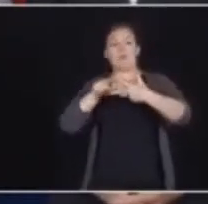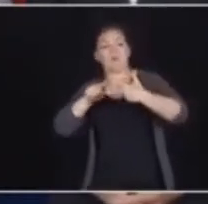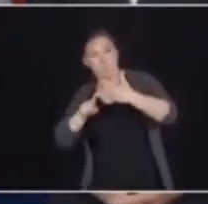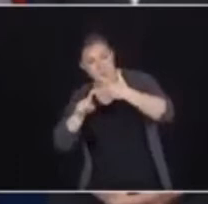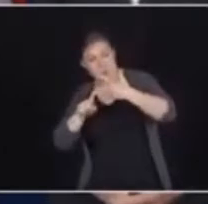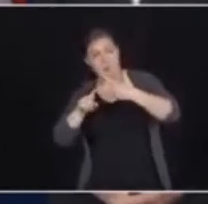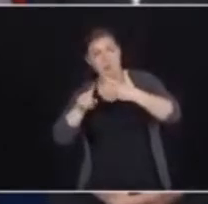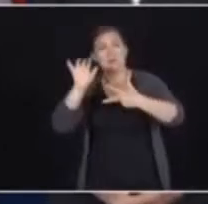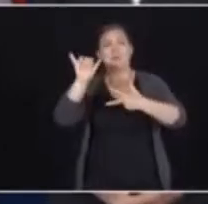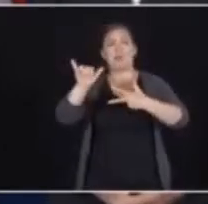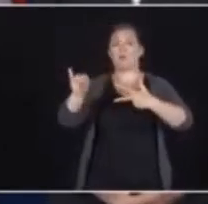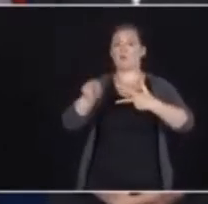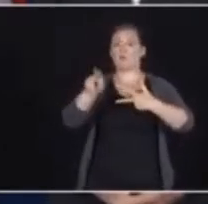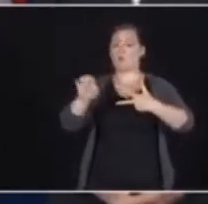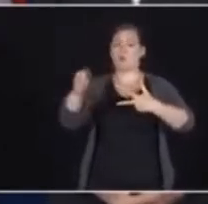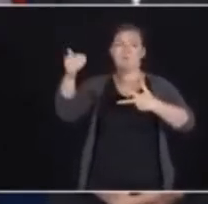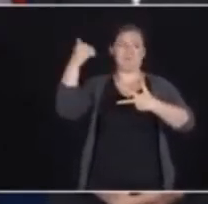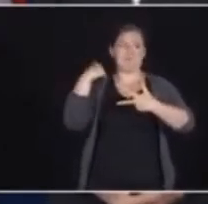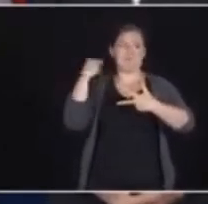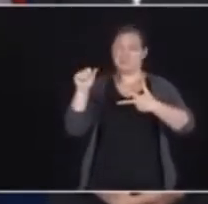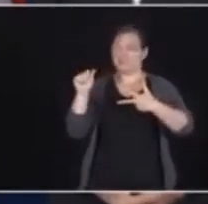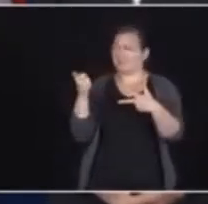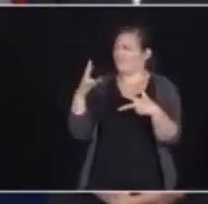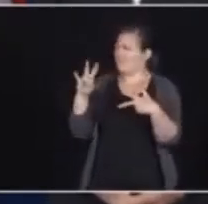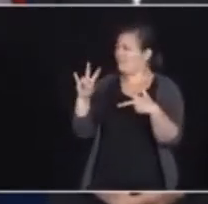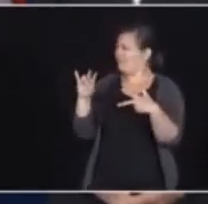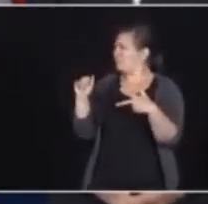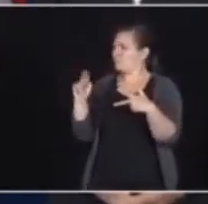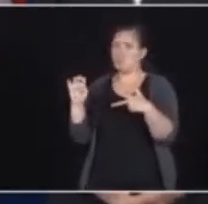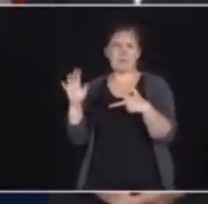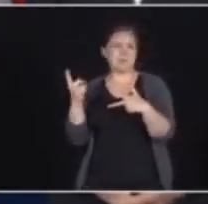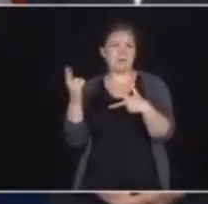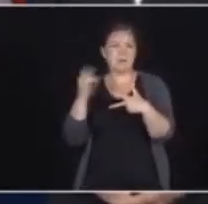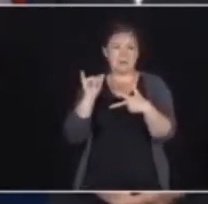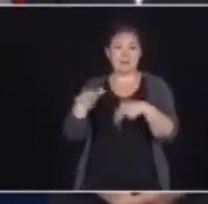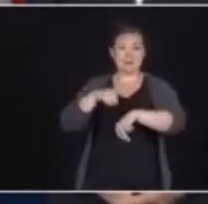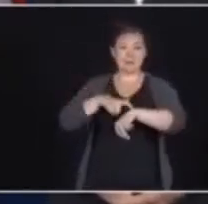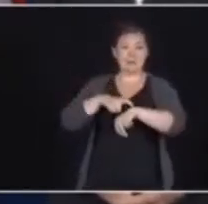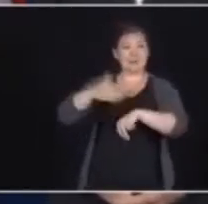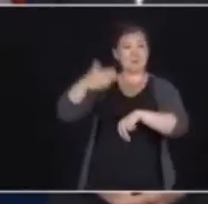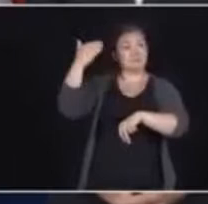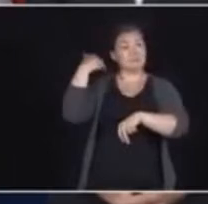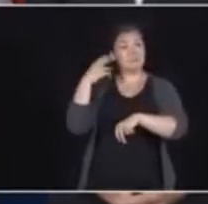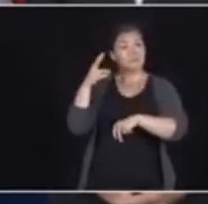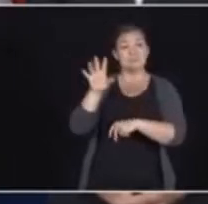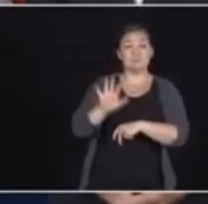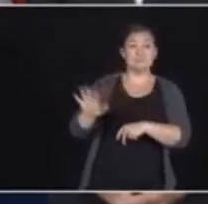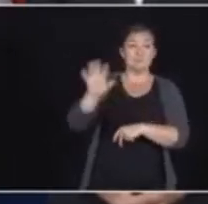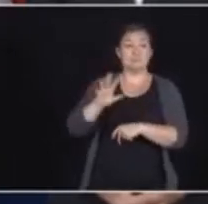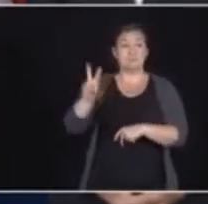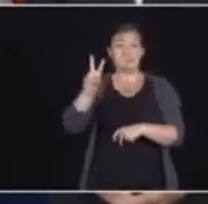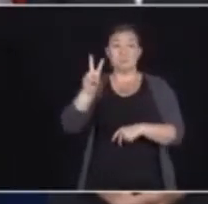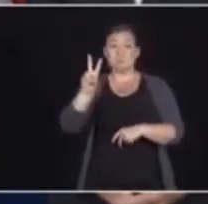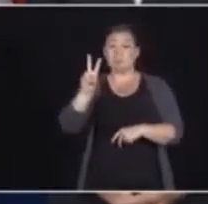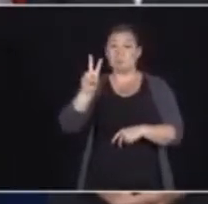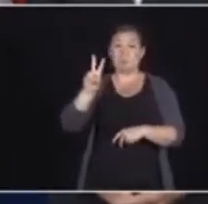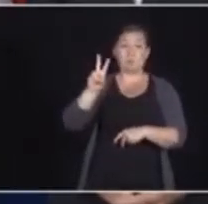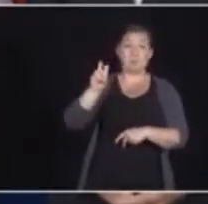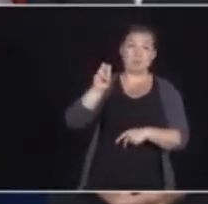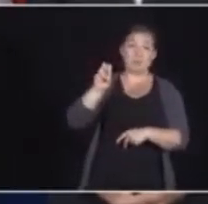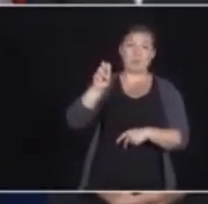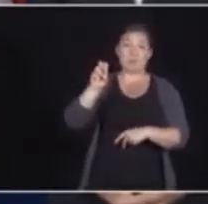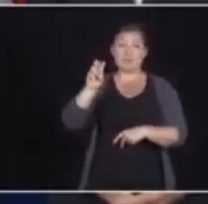June 16th, and we were averaging 247 cases a day. That's the average. Now, a month down the